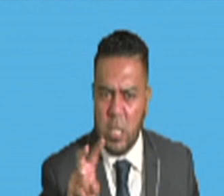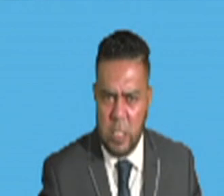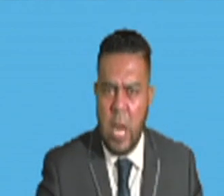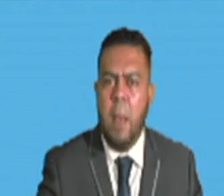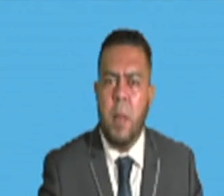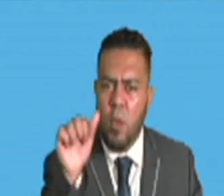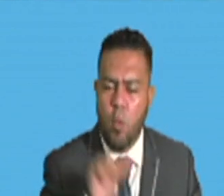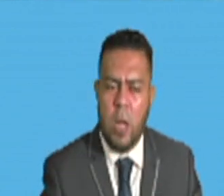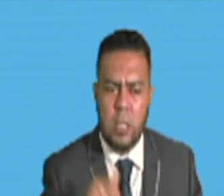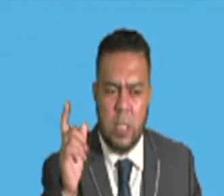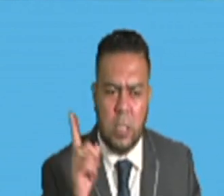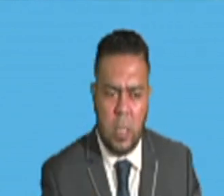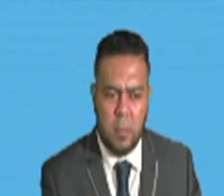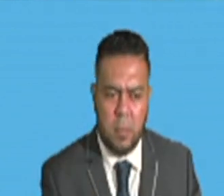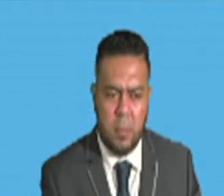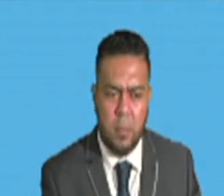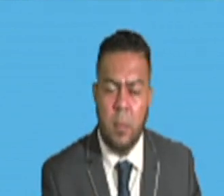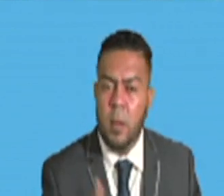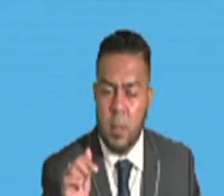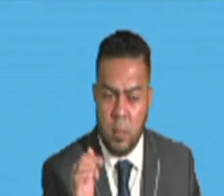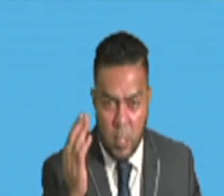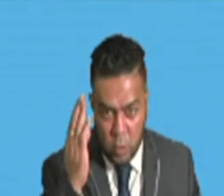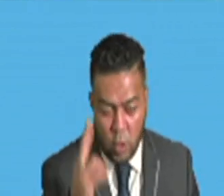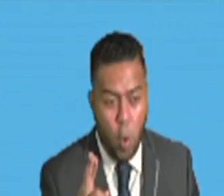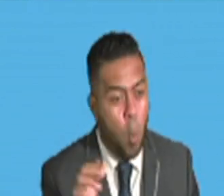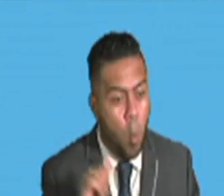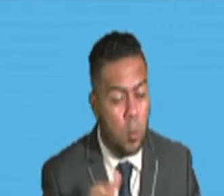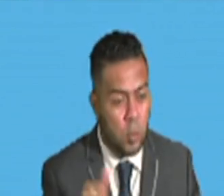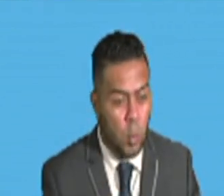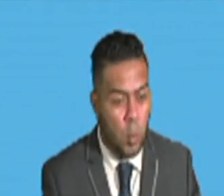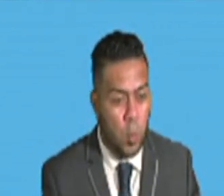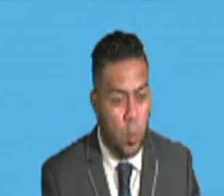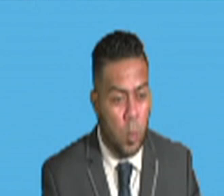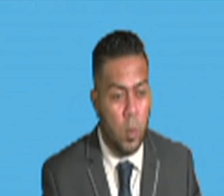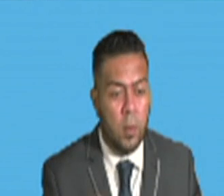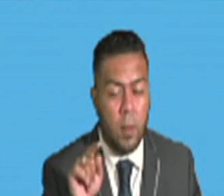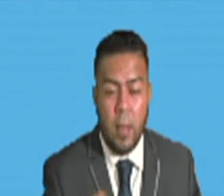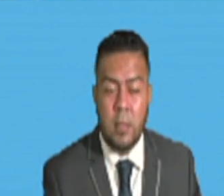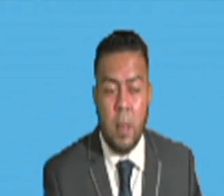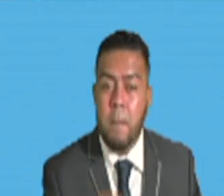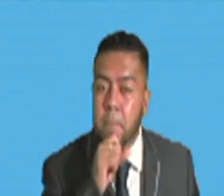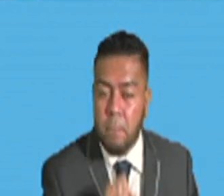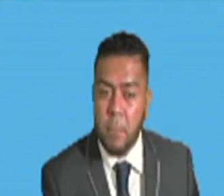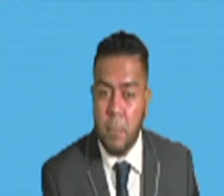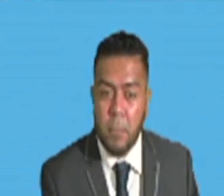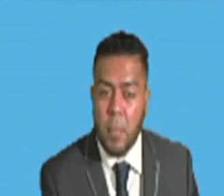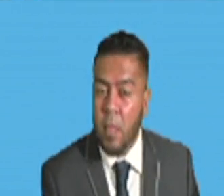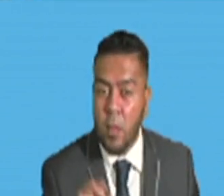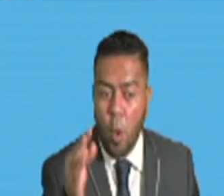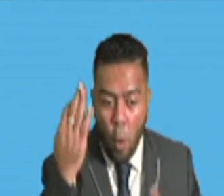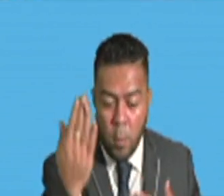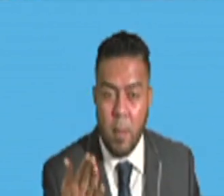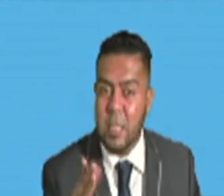time. Mr. Speaker, sir, also, the Honourable Leader of Opposition's position has meant that honourable members like